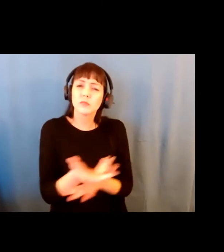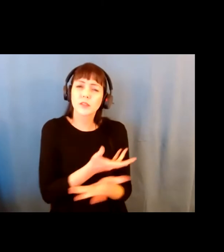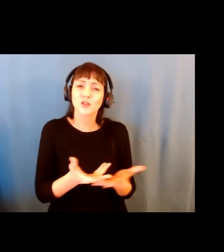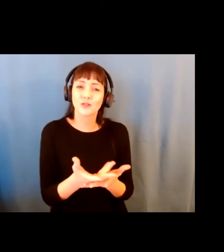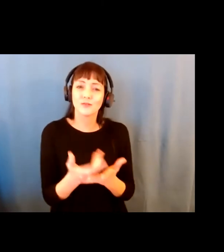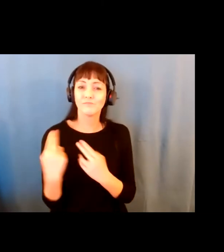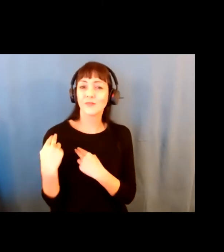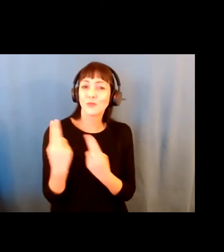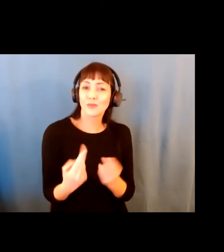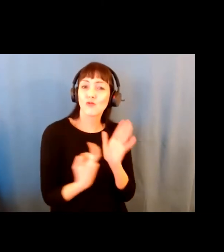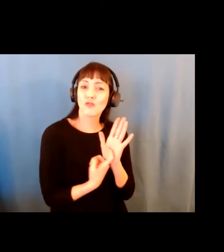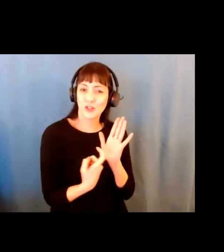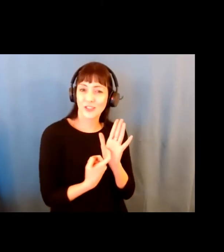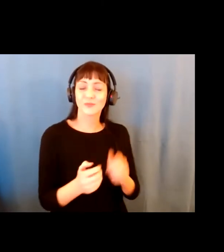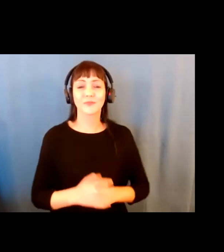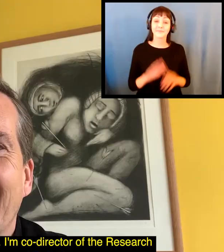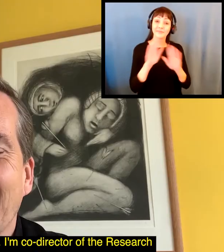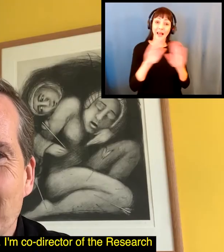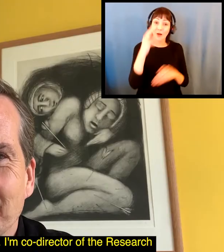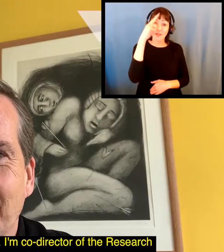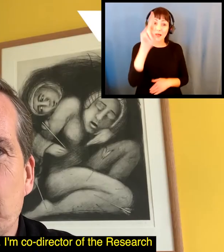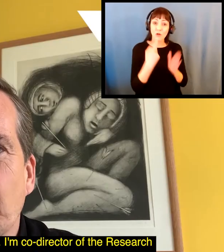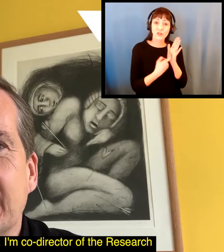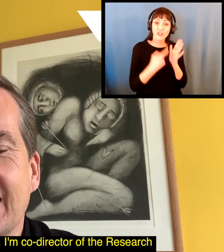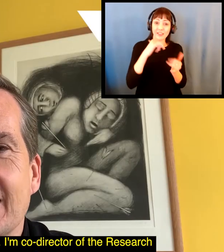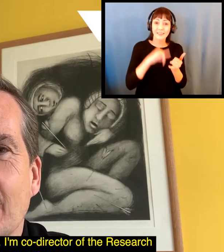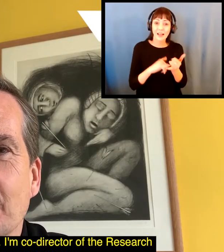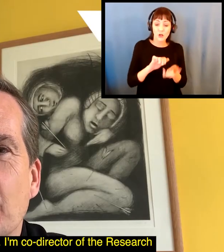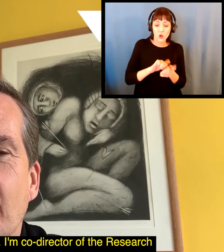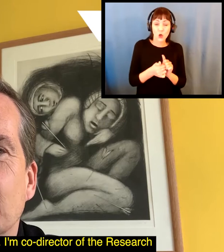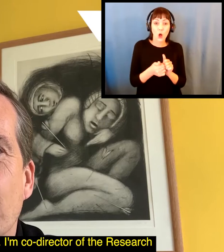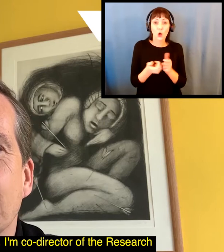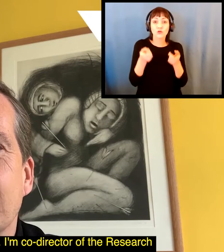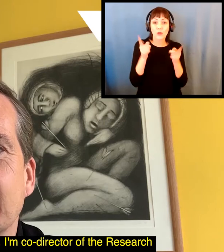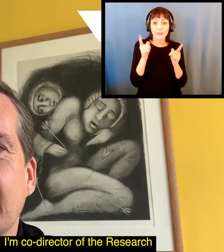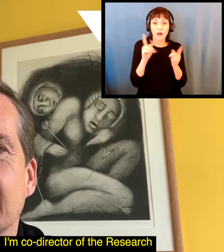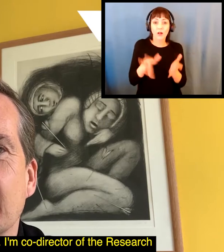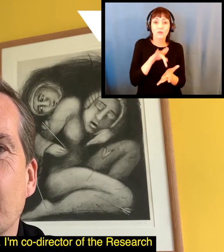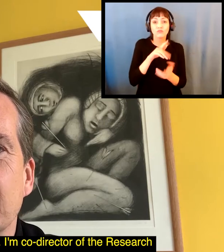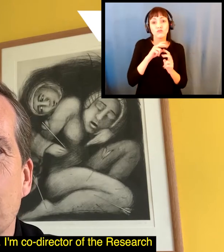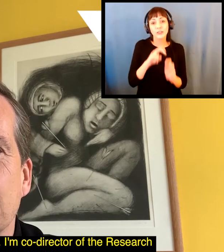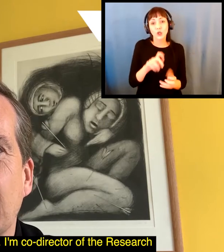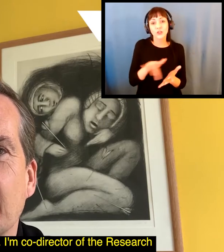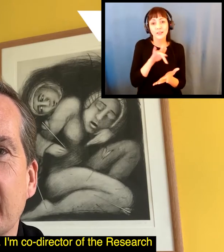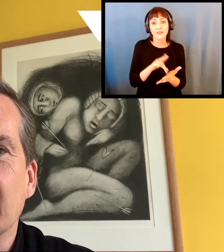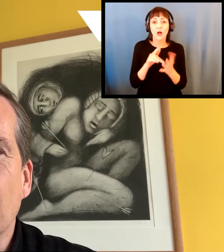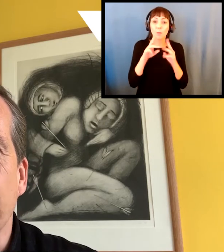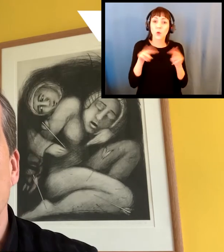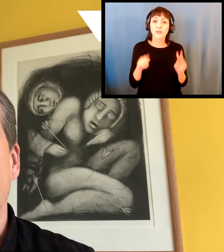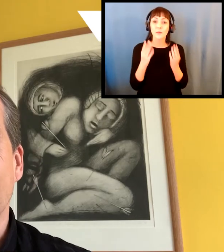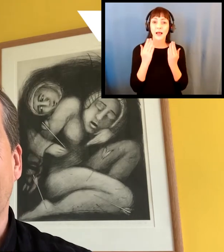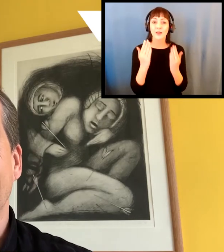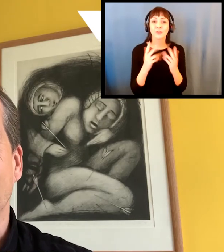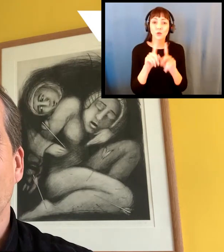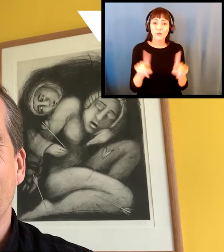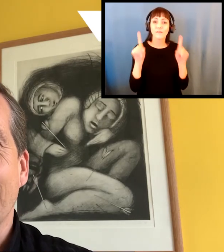to Richard and the film. Thank you. Hello, my name is Richard Sandell. I'm co-director of the Research Centre for Museums and Galleries at the